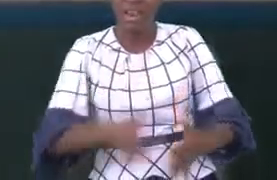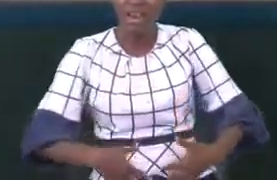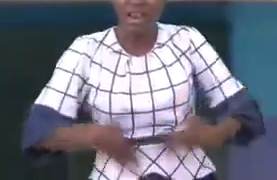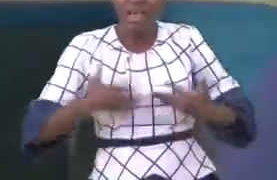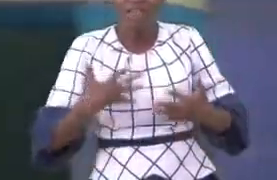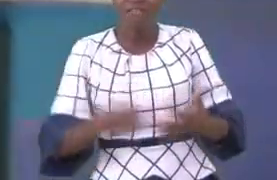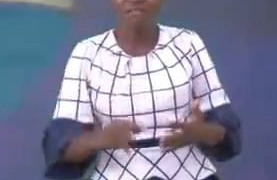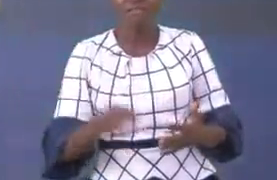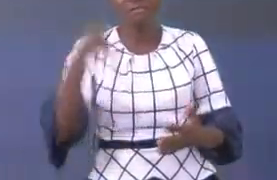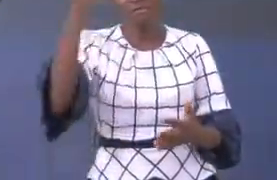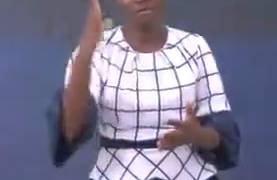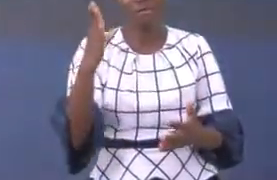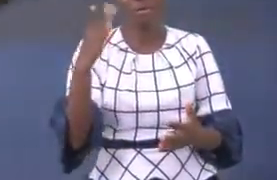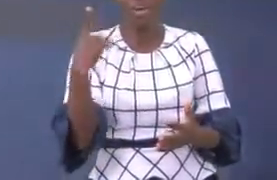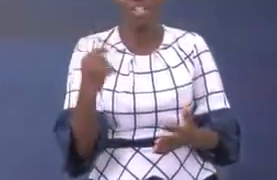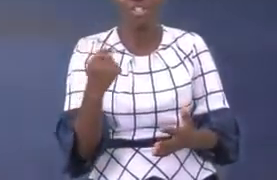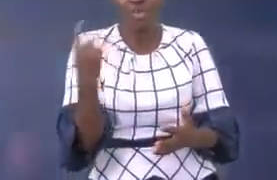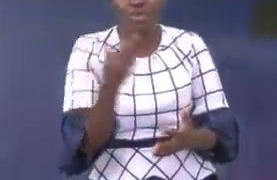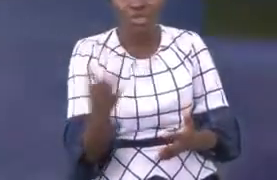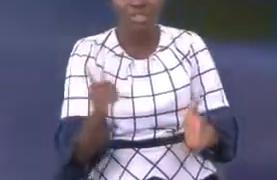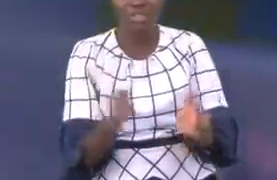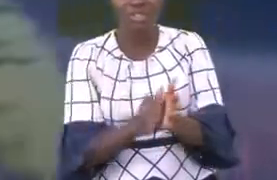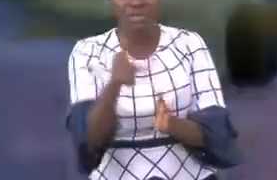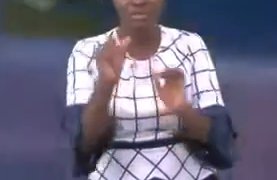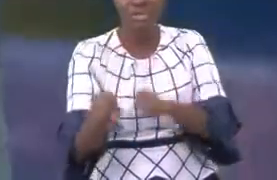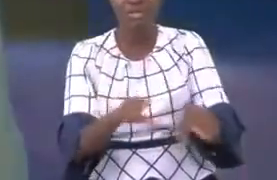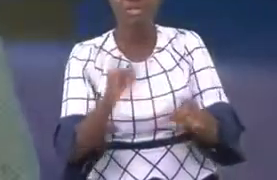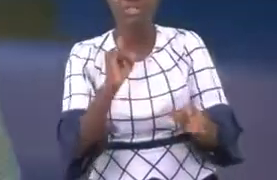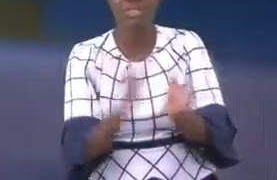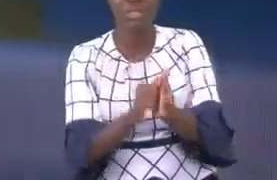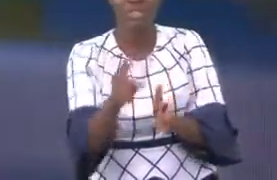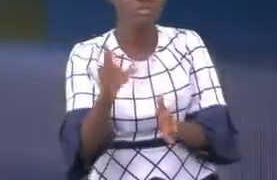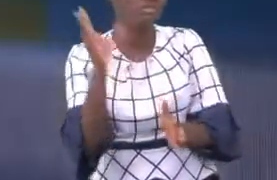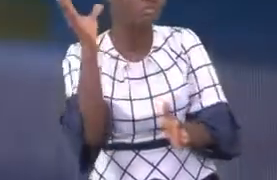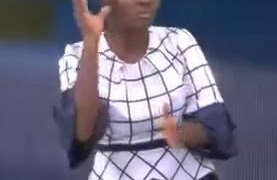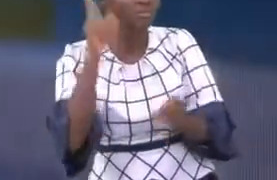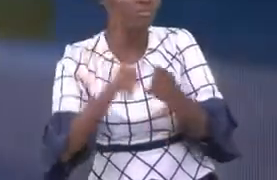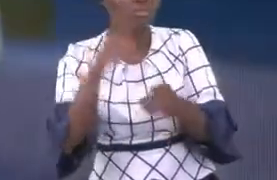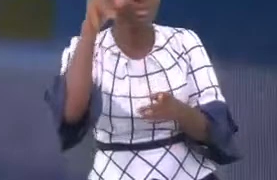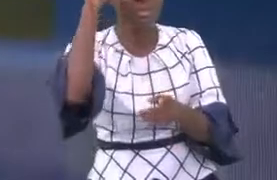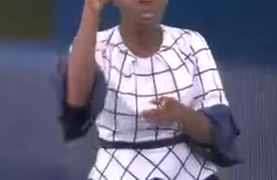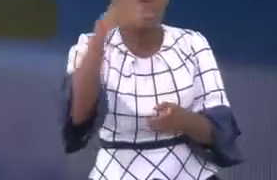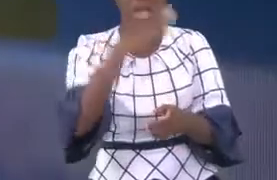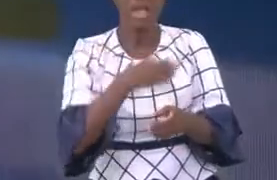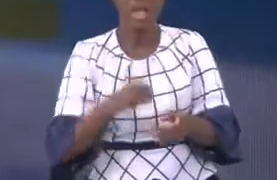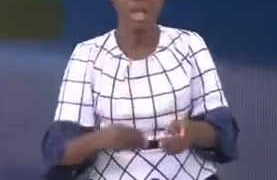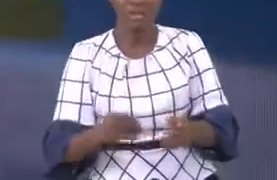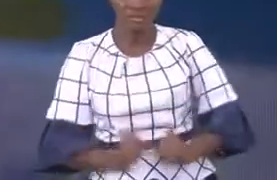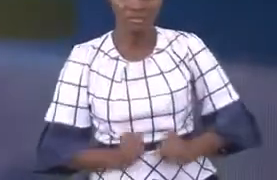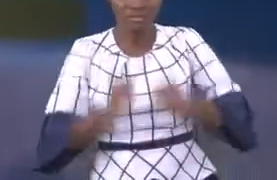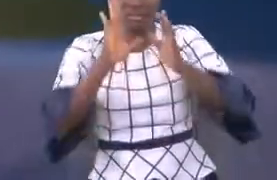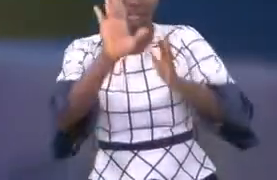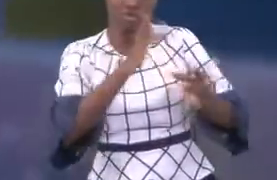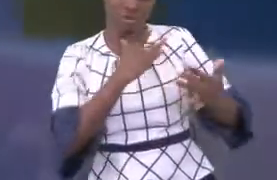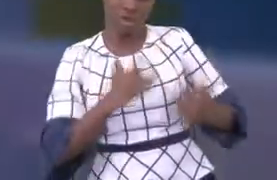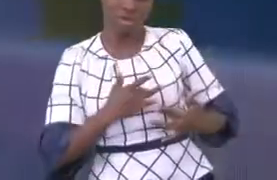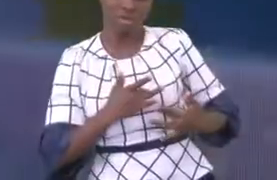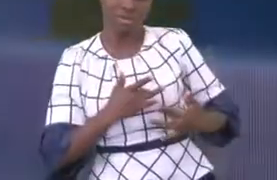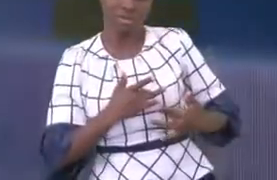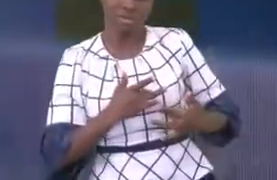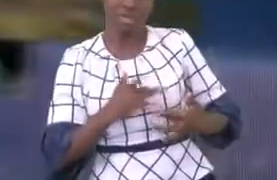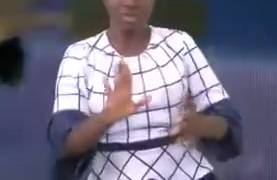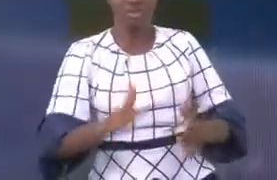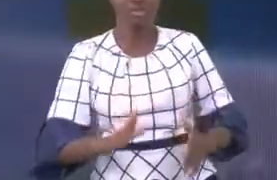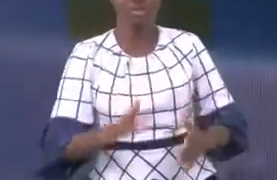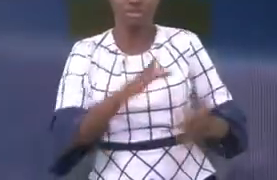and give him your heart, your life, in hope of eternal life, which God that